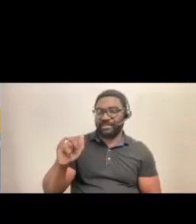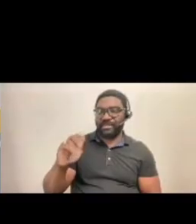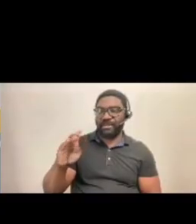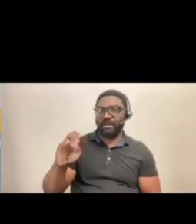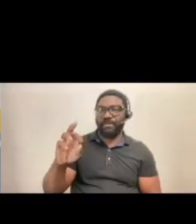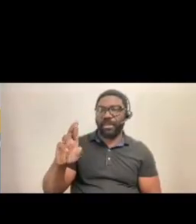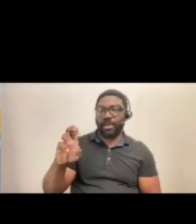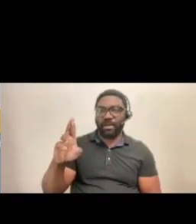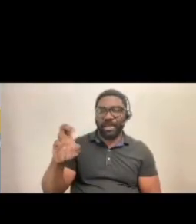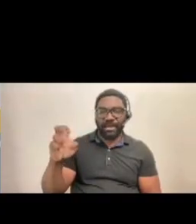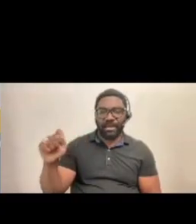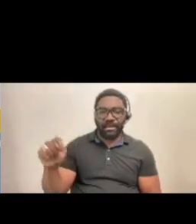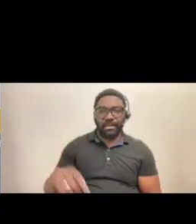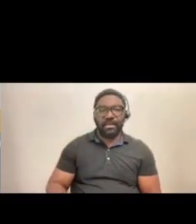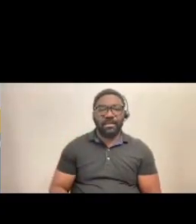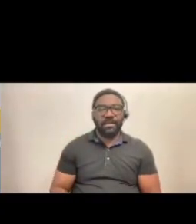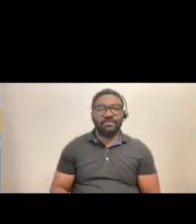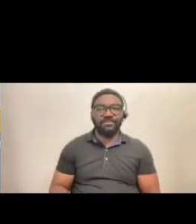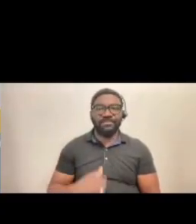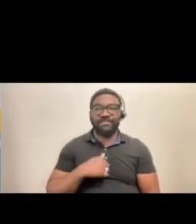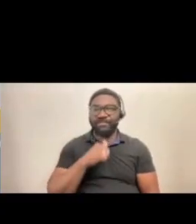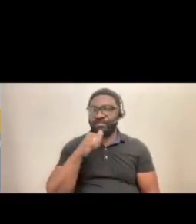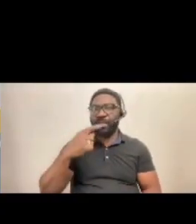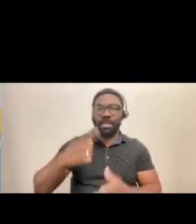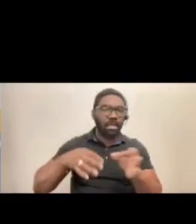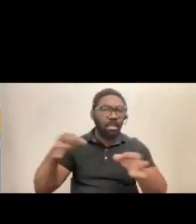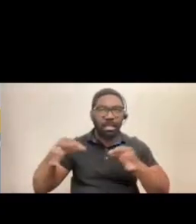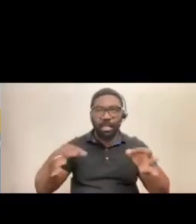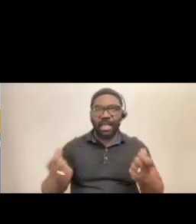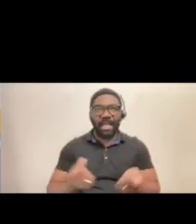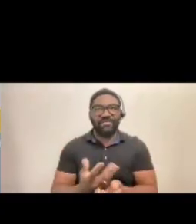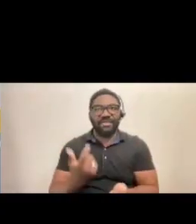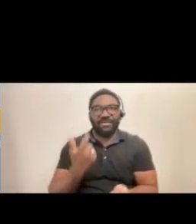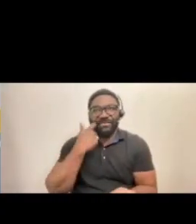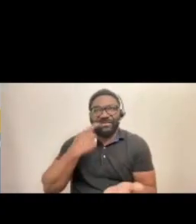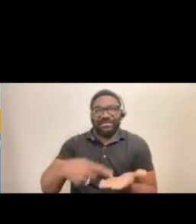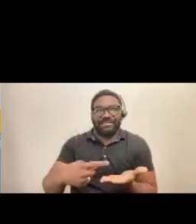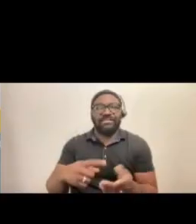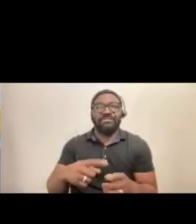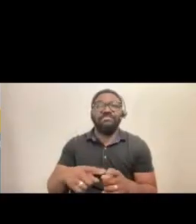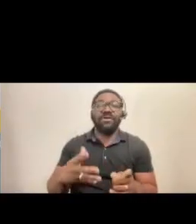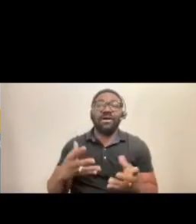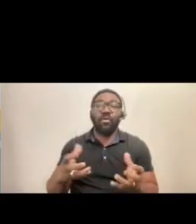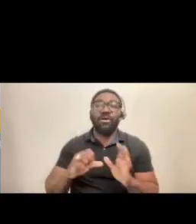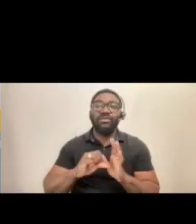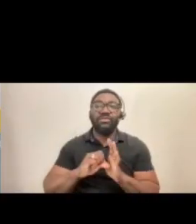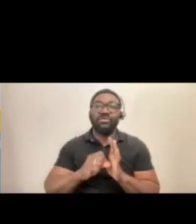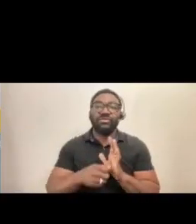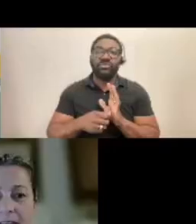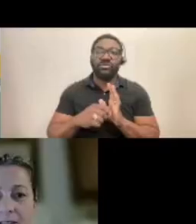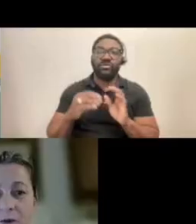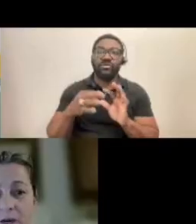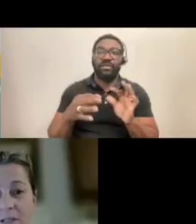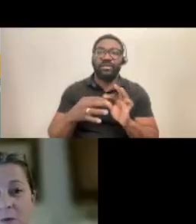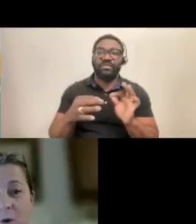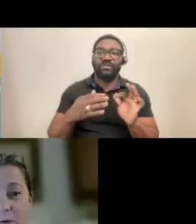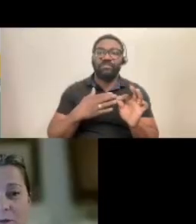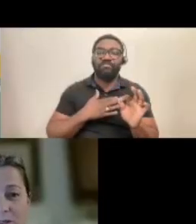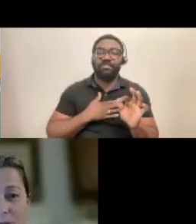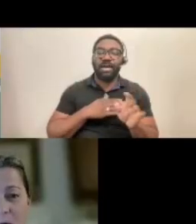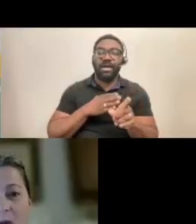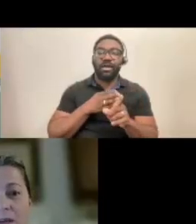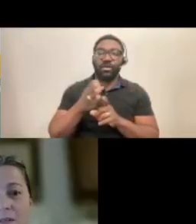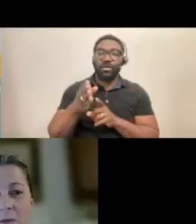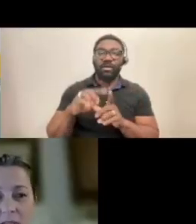and I'm not going to go over everything that we just talked about, but I just did want to mention that I started my career as a direct